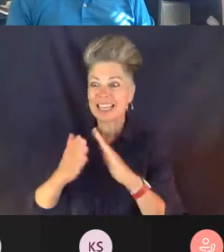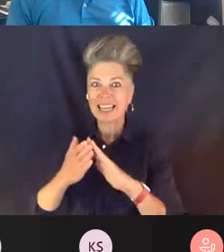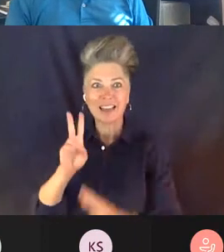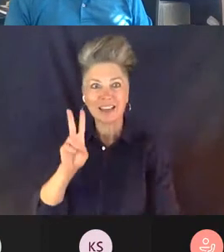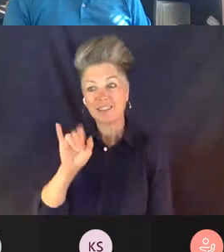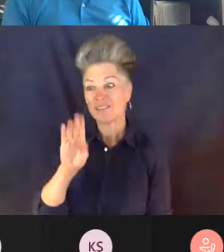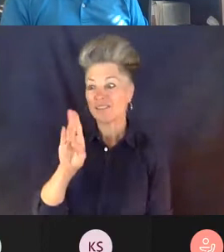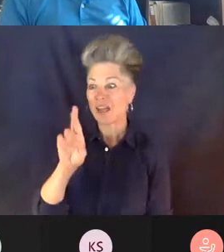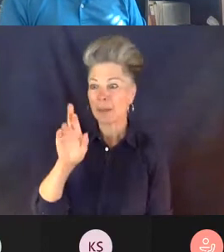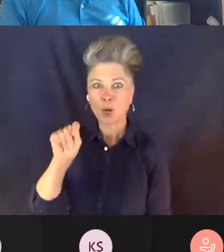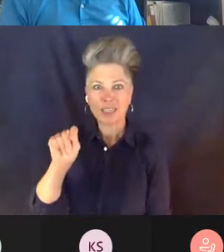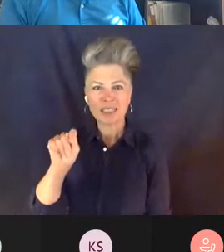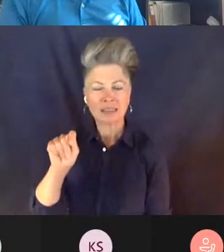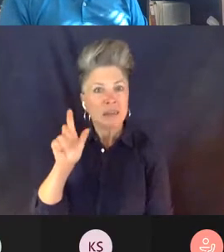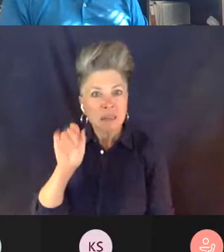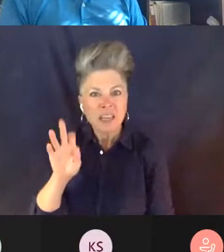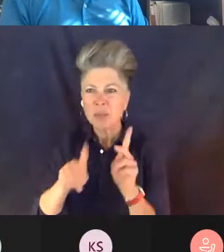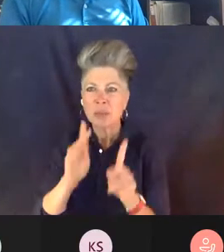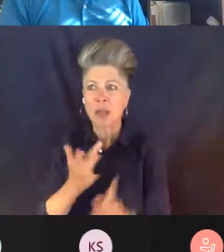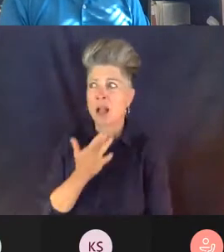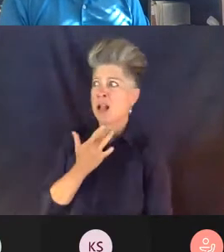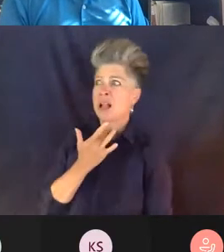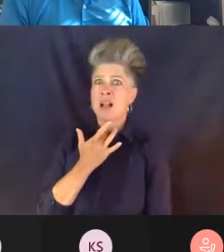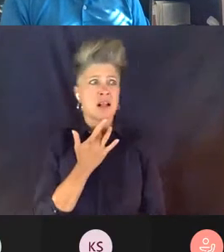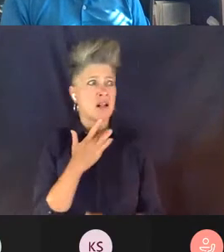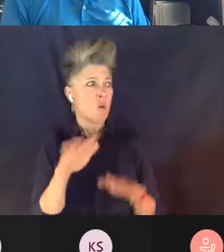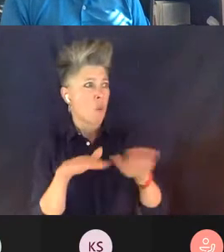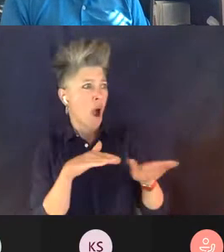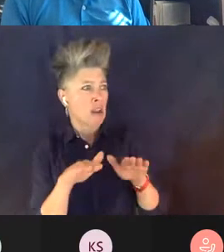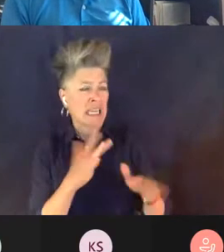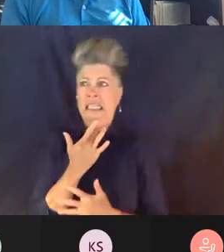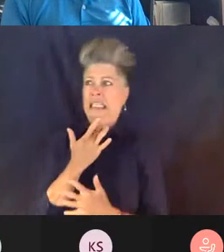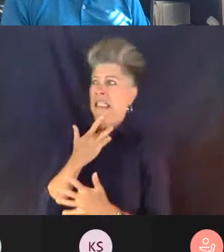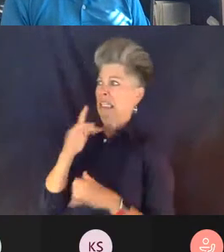are uncomfortable walking or biking.